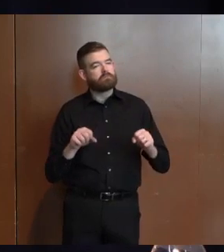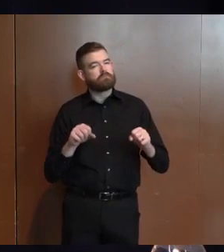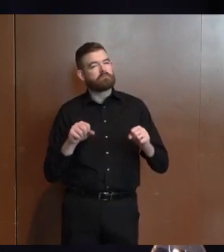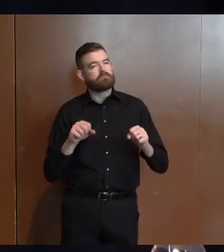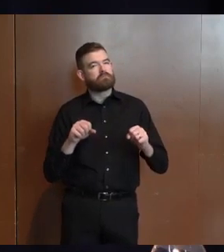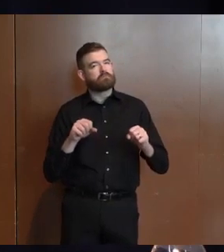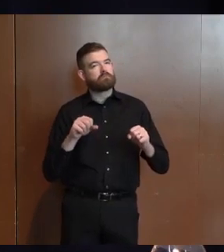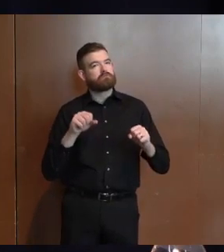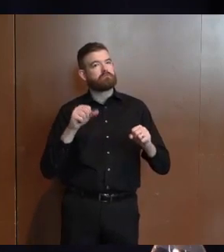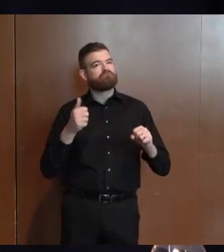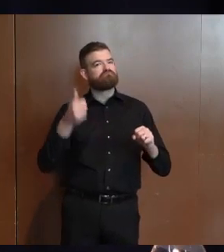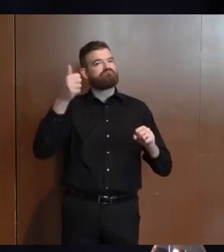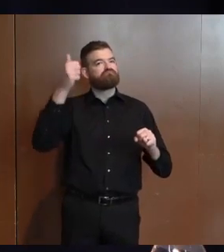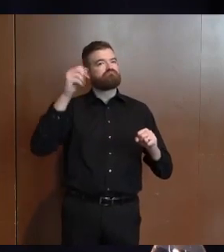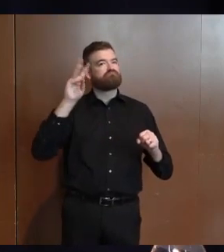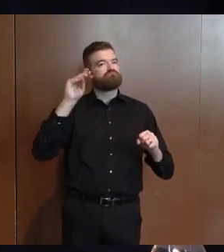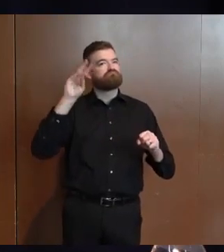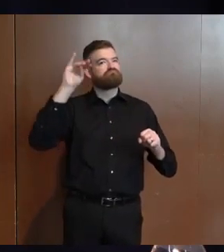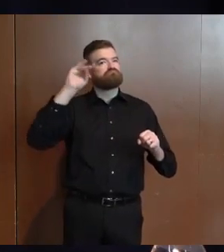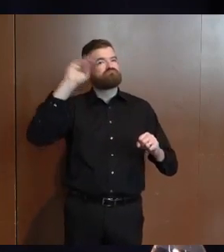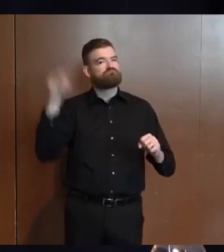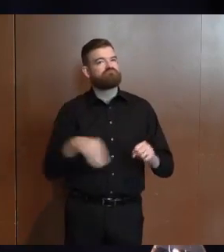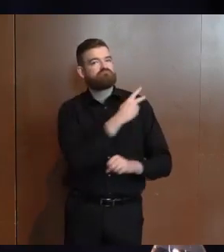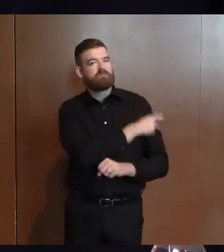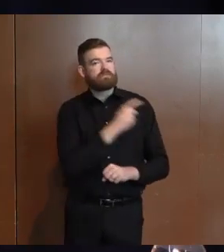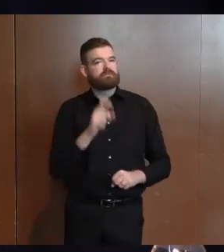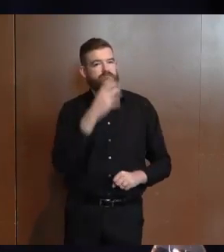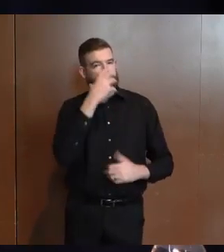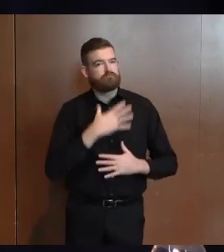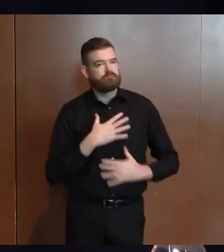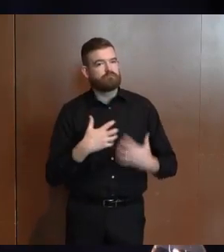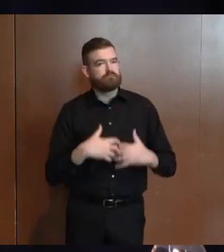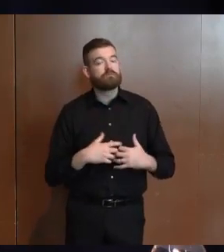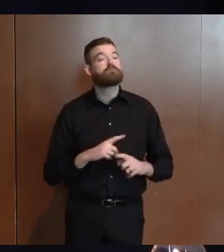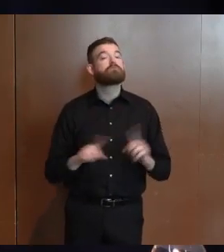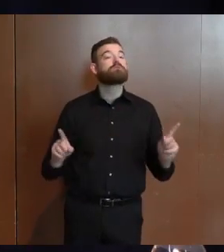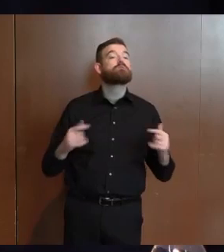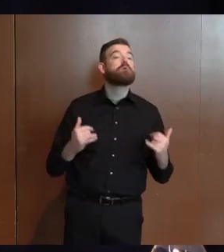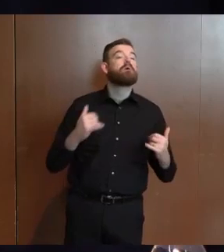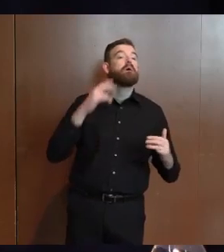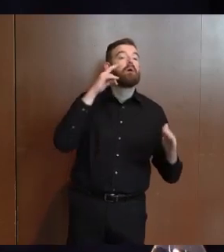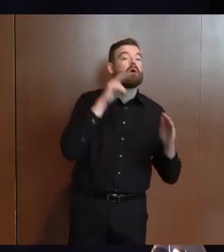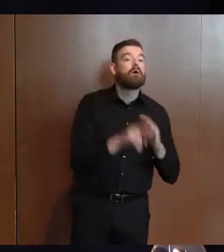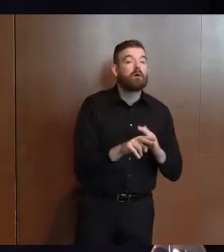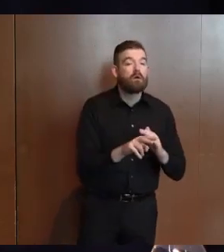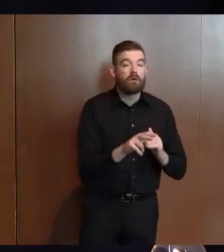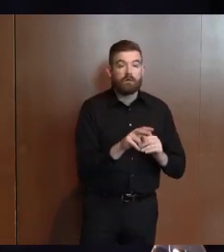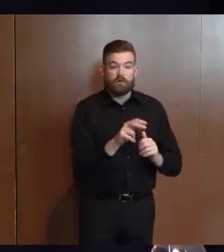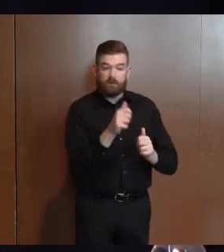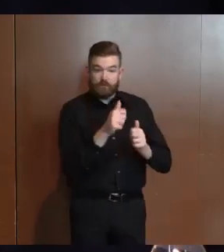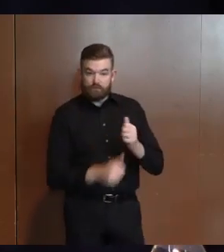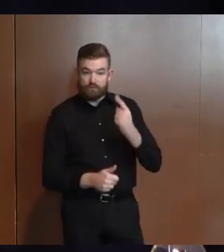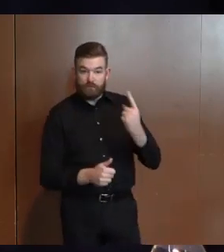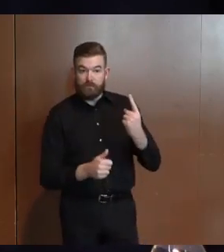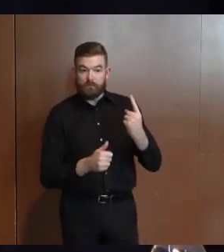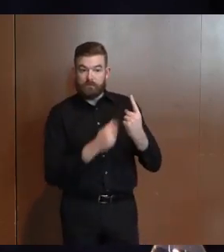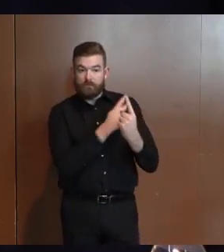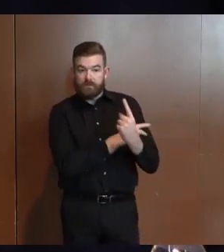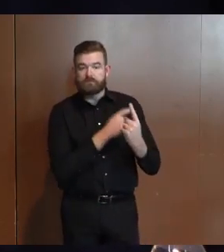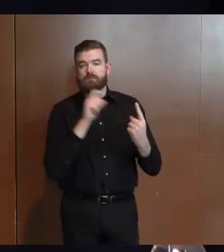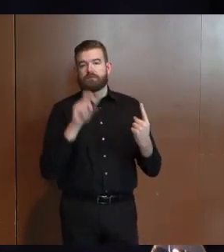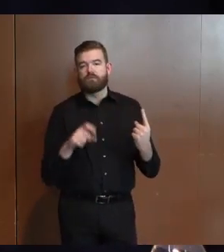more. We have projected 1 to 1, and that's what we're looking for, and that's where the ask comes